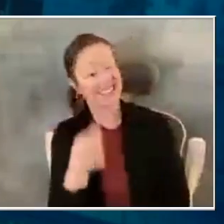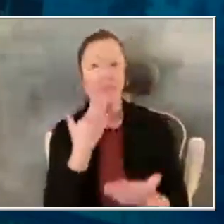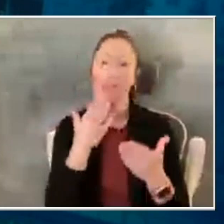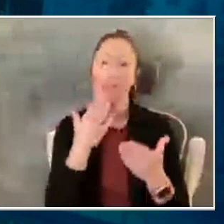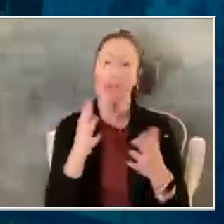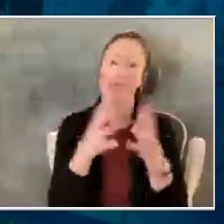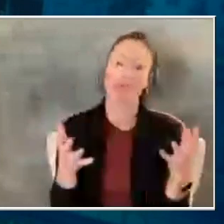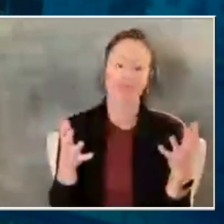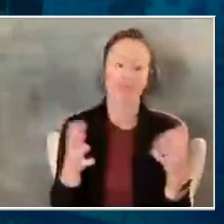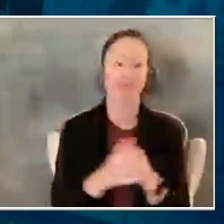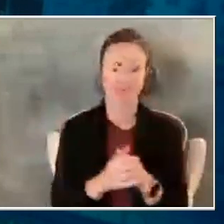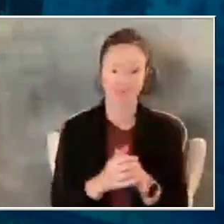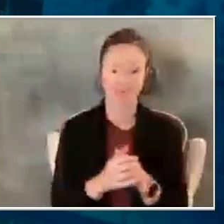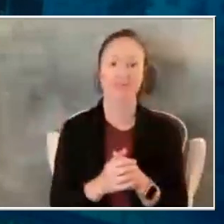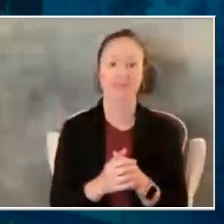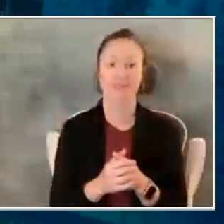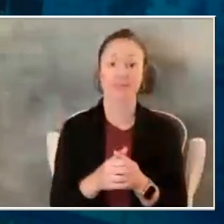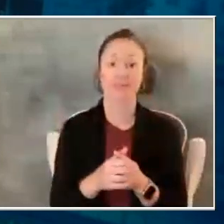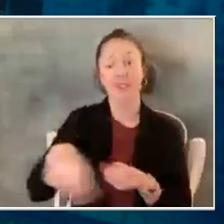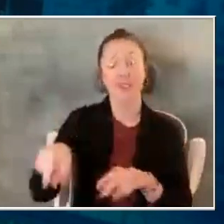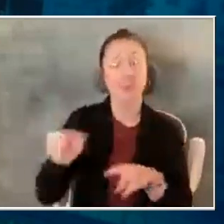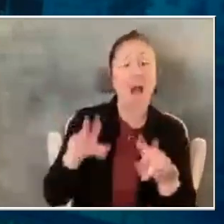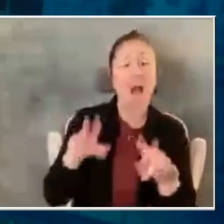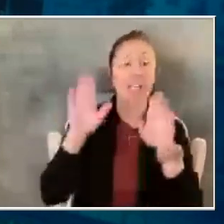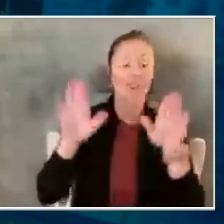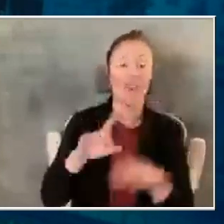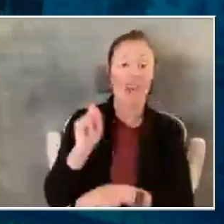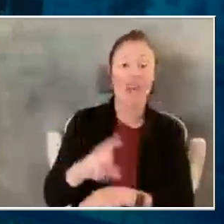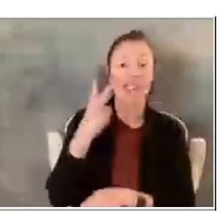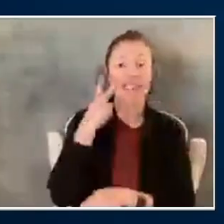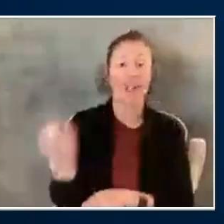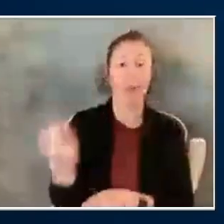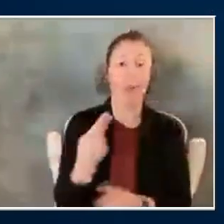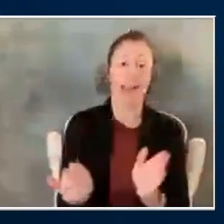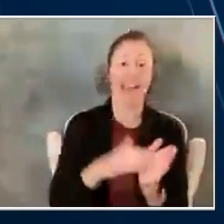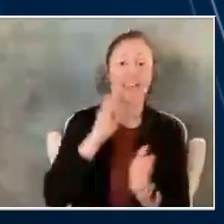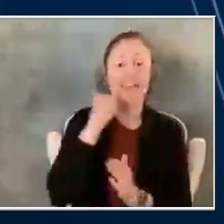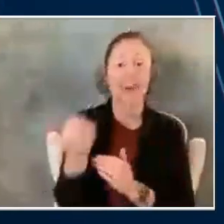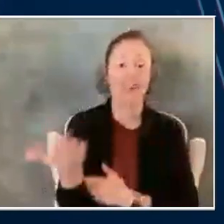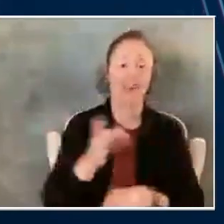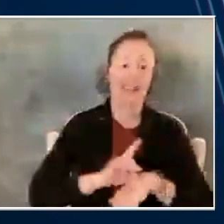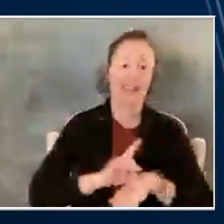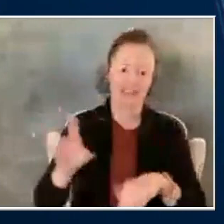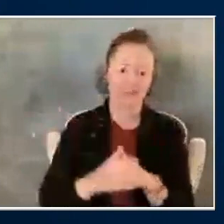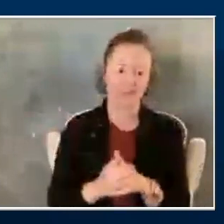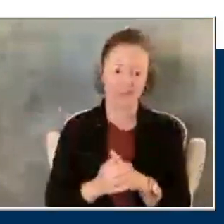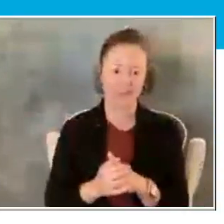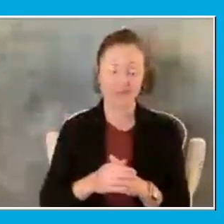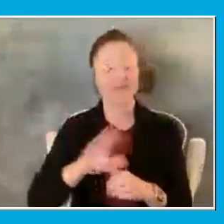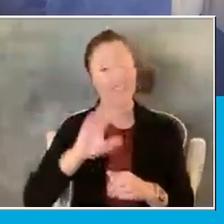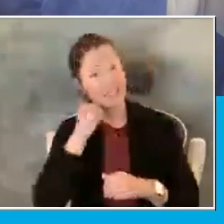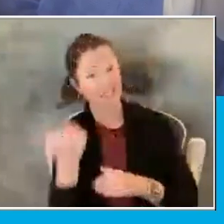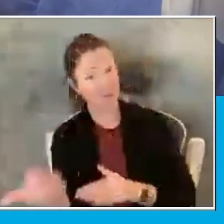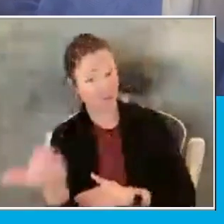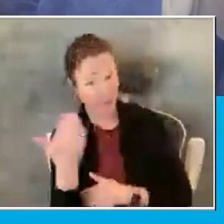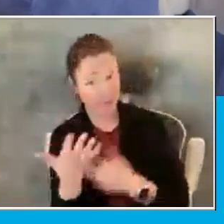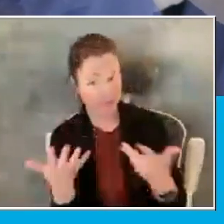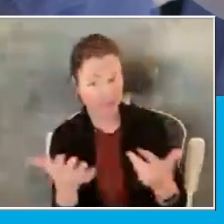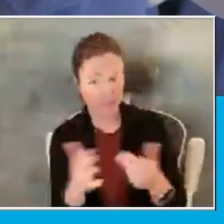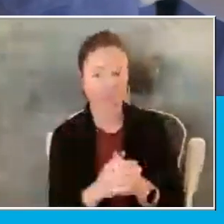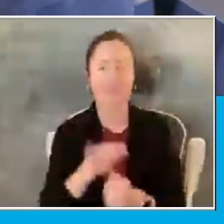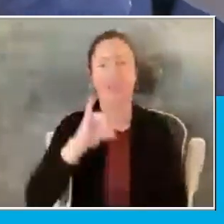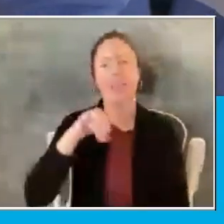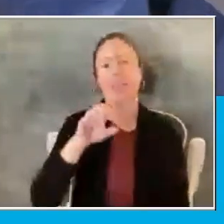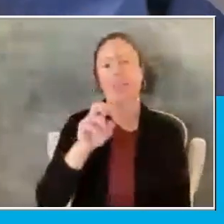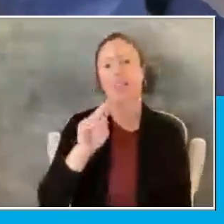thanks for being with us, to our viewers and your great questions. We'll see you back here tomorrow at 8. Coming up tomorrow on the Morning Medical Update. Jennifer